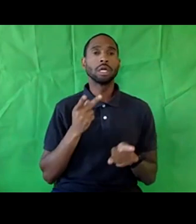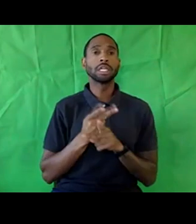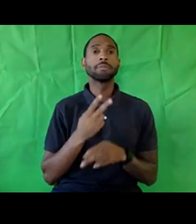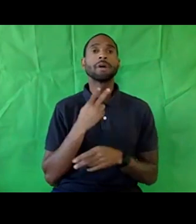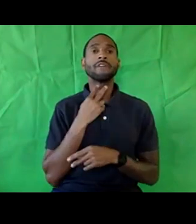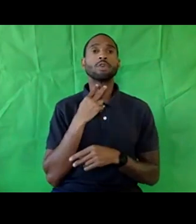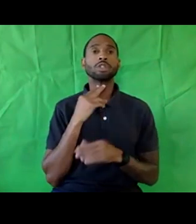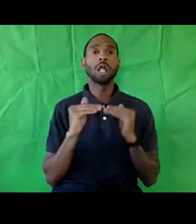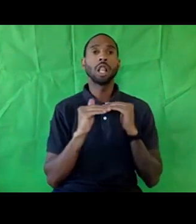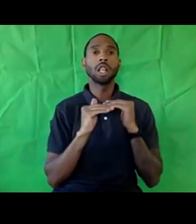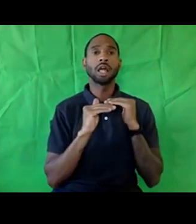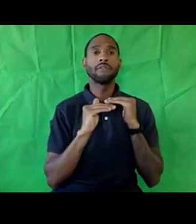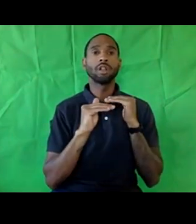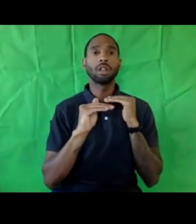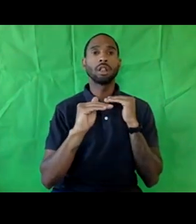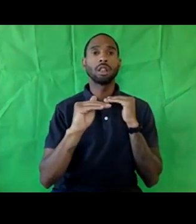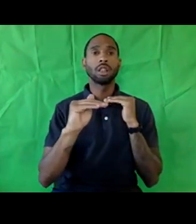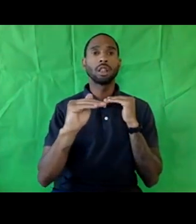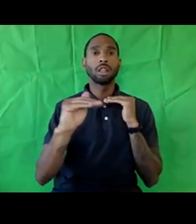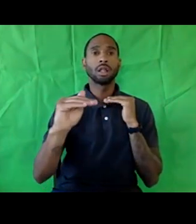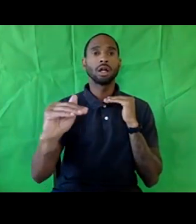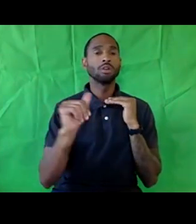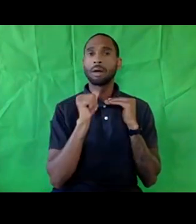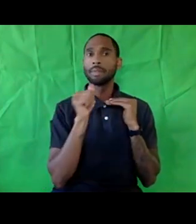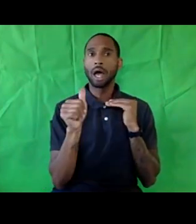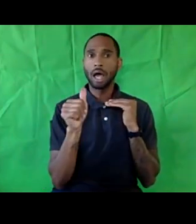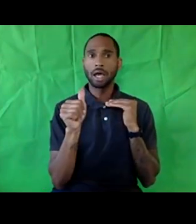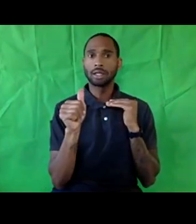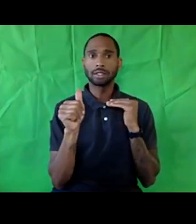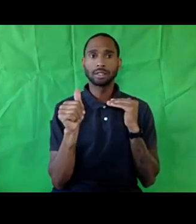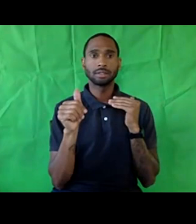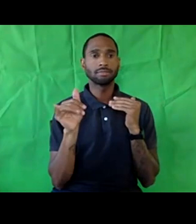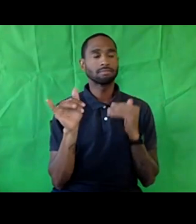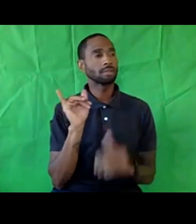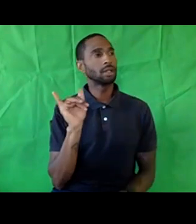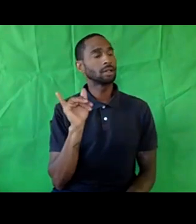as level as possible so that I'm not,